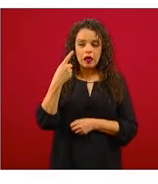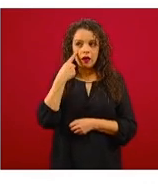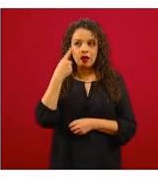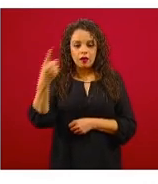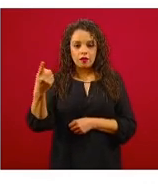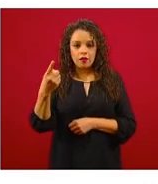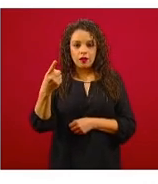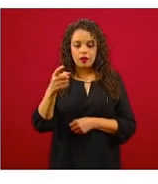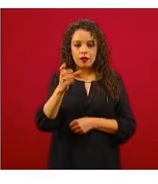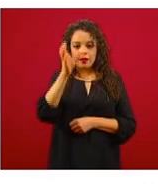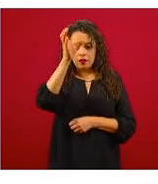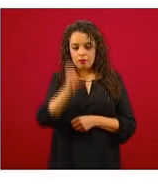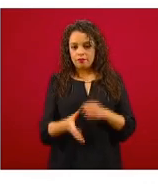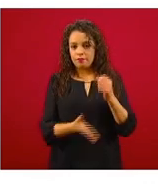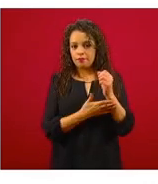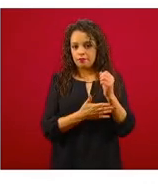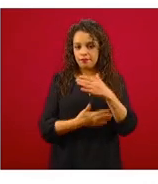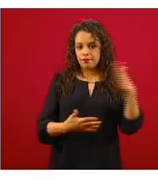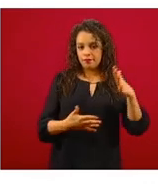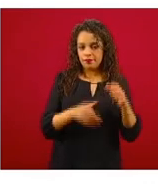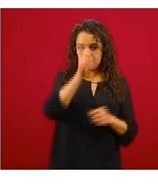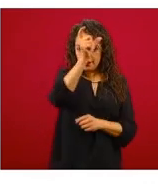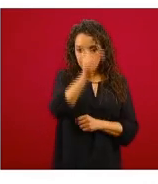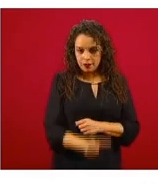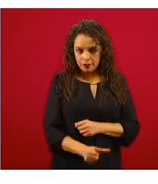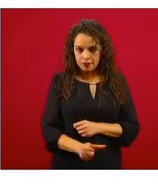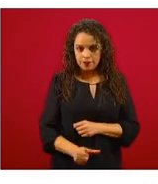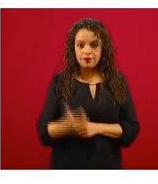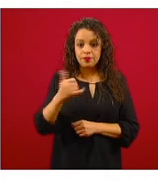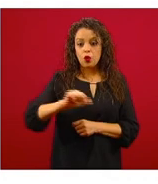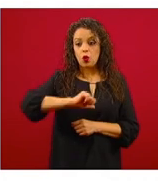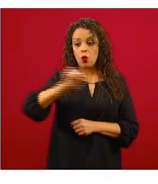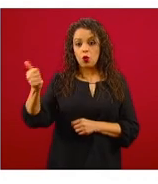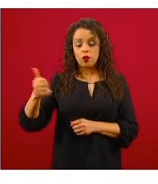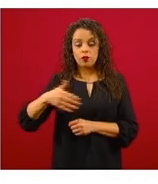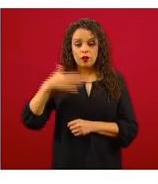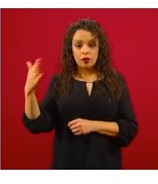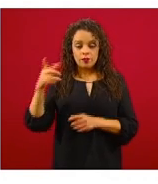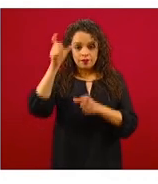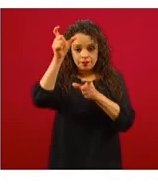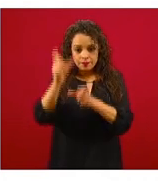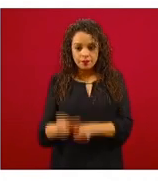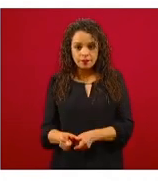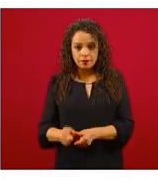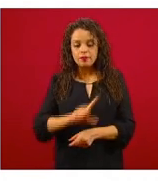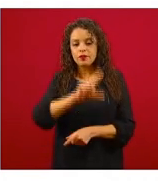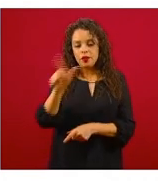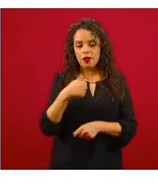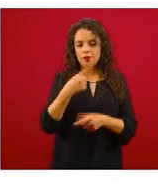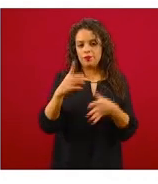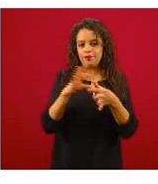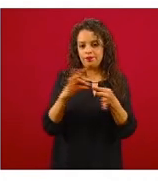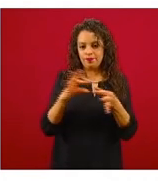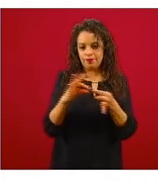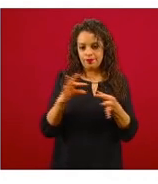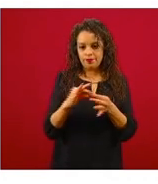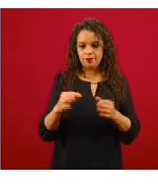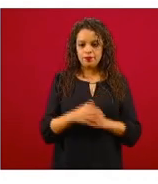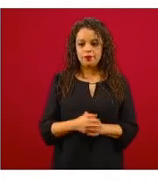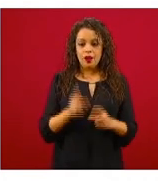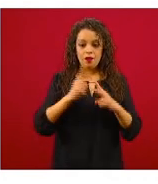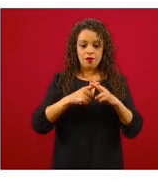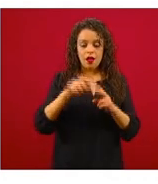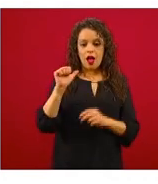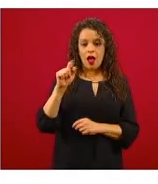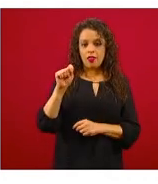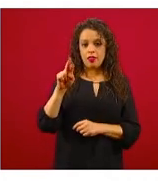And then we calculated another fraction, which is what we would attribute to another part of it, and I'll talk